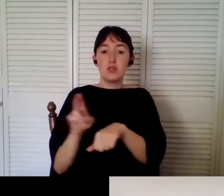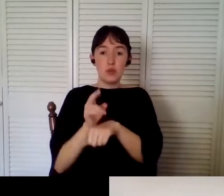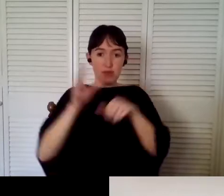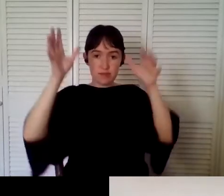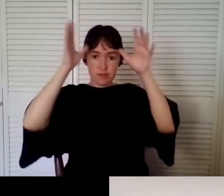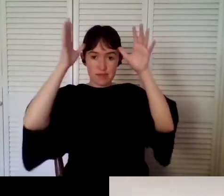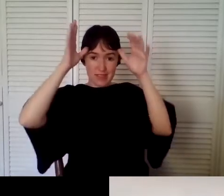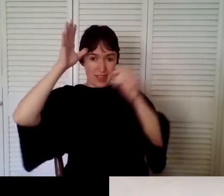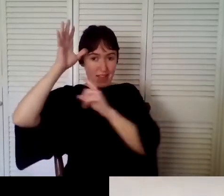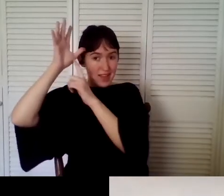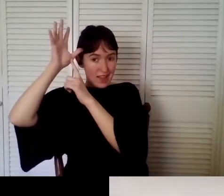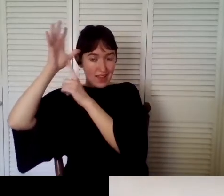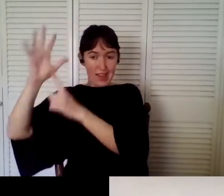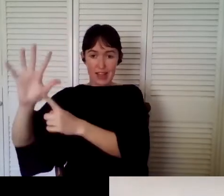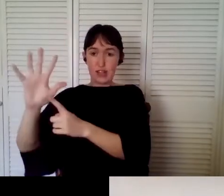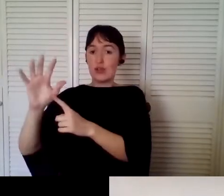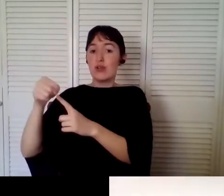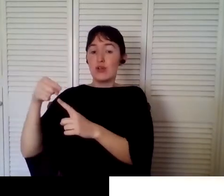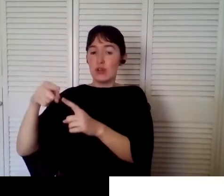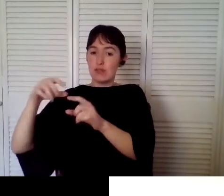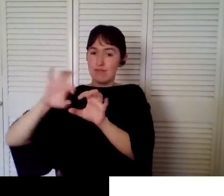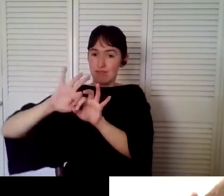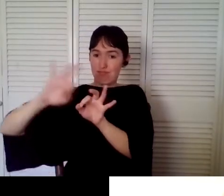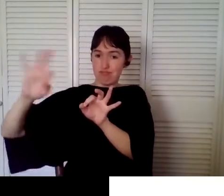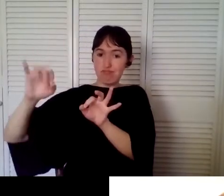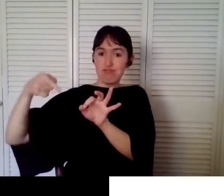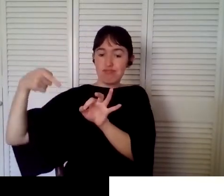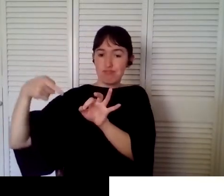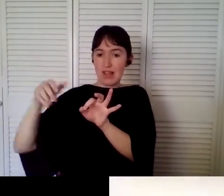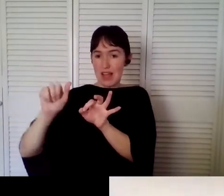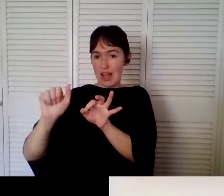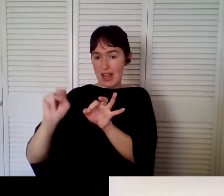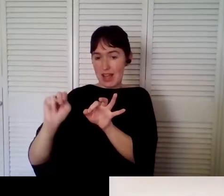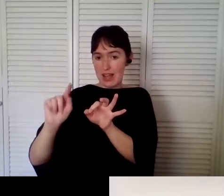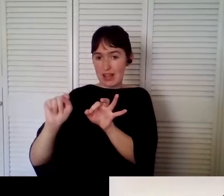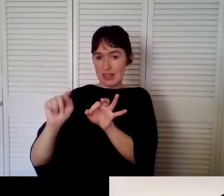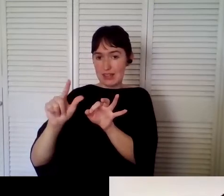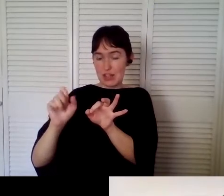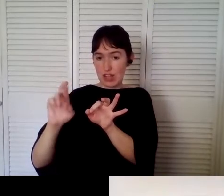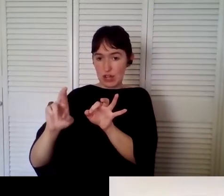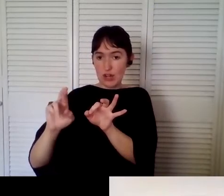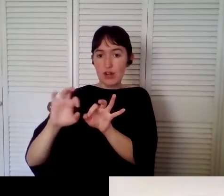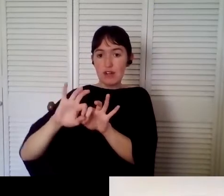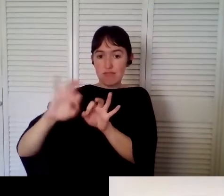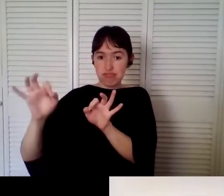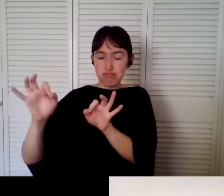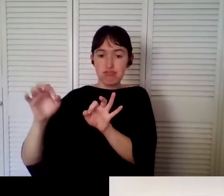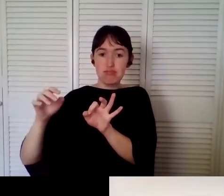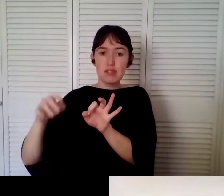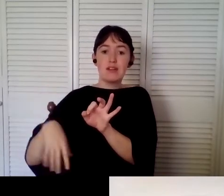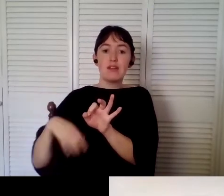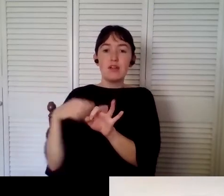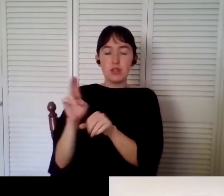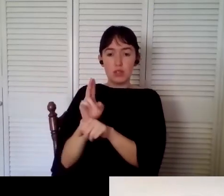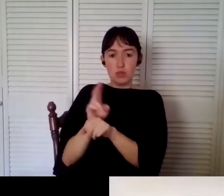Whoa. A new piece. This is a piece of antler. This is what you would use to make a stone tool. So you take a larger piece of obsidian or rock,